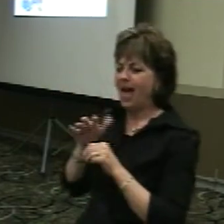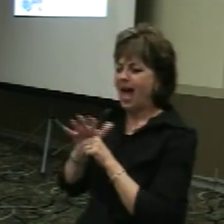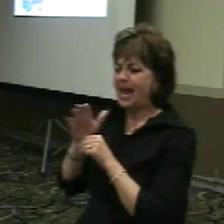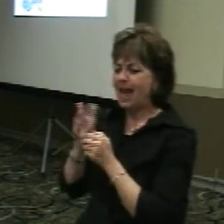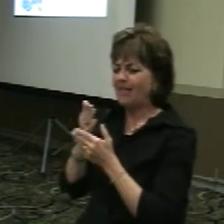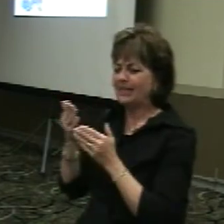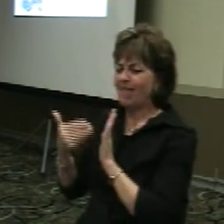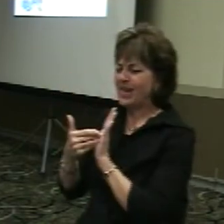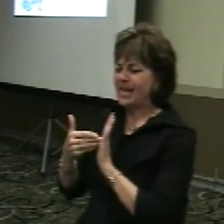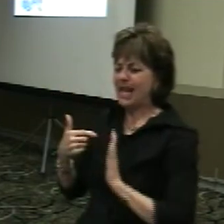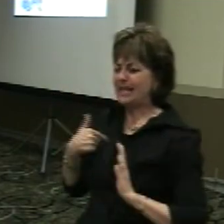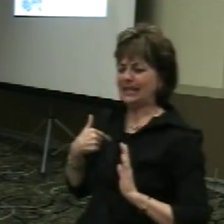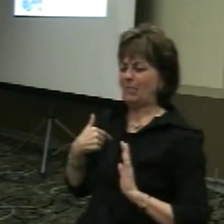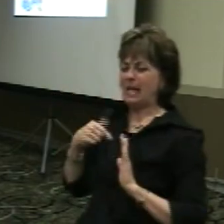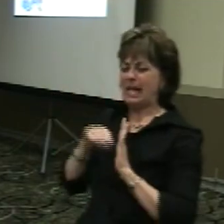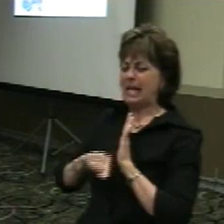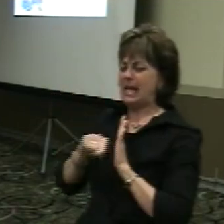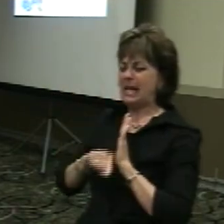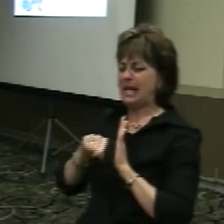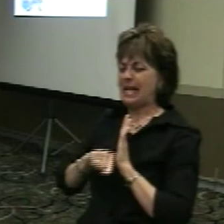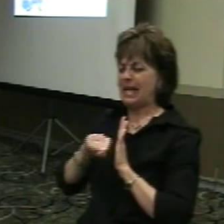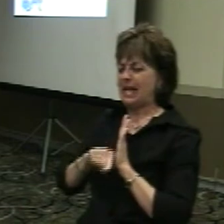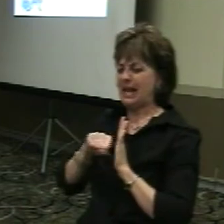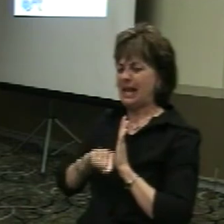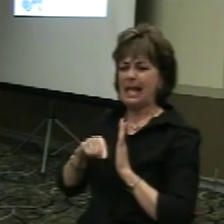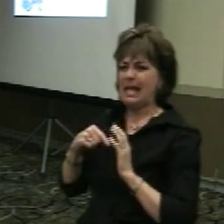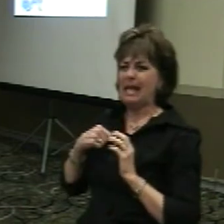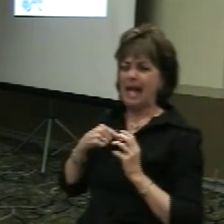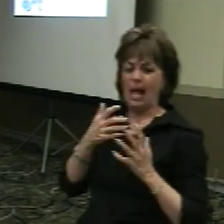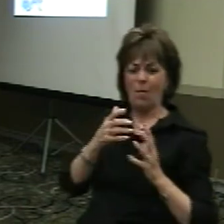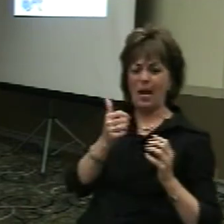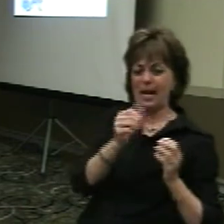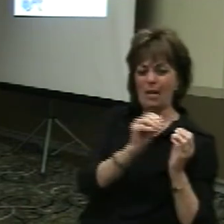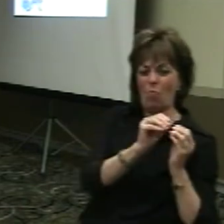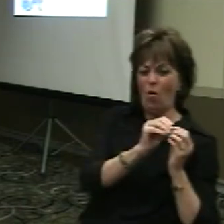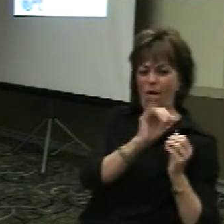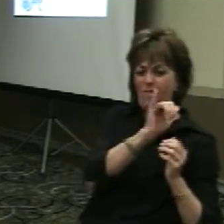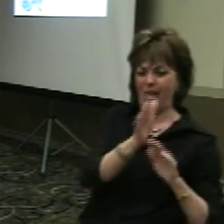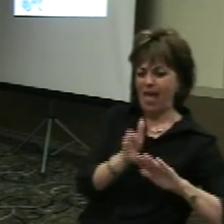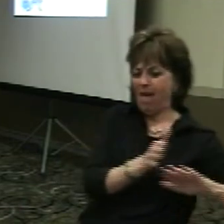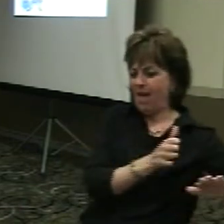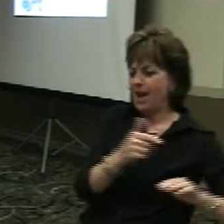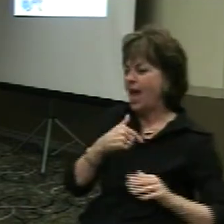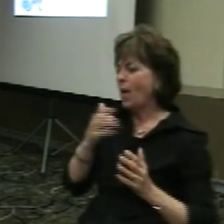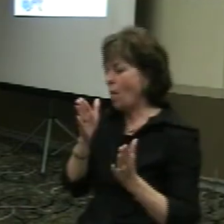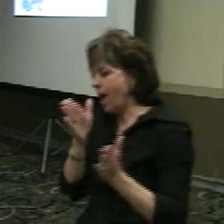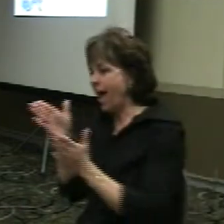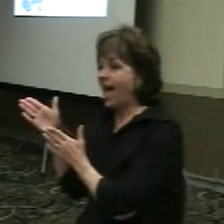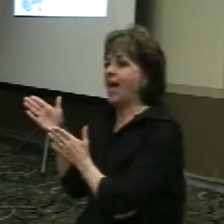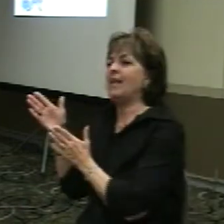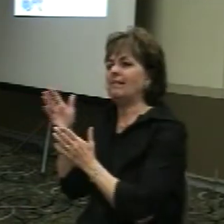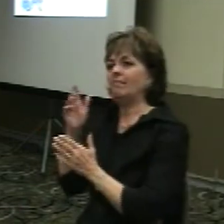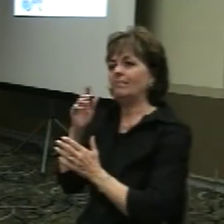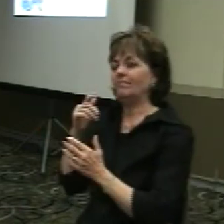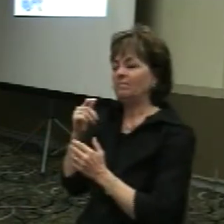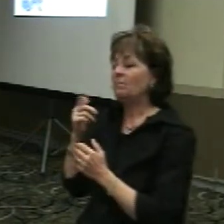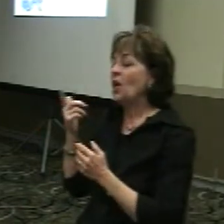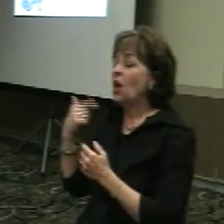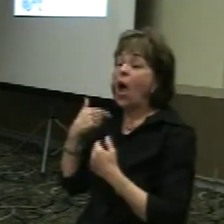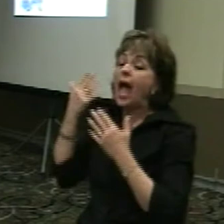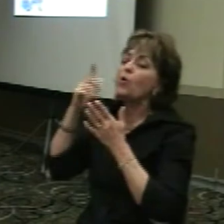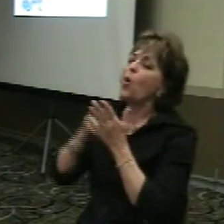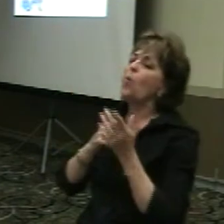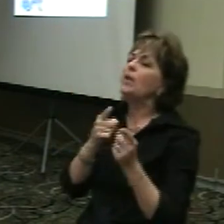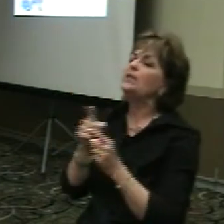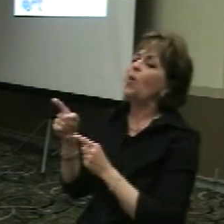me that I don't need to put any more pocket protectors on me. Okay? I need to be someplace down here. So again, it's beginning, and I don't know what's going on,